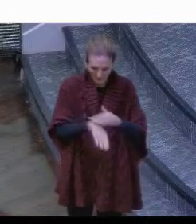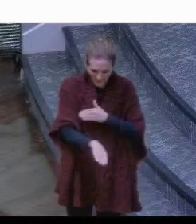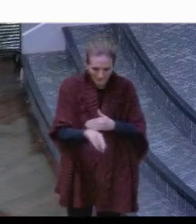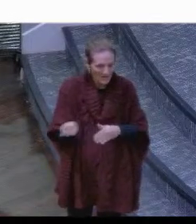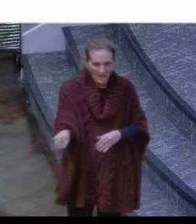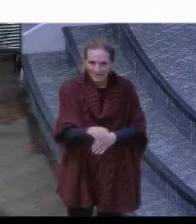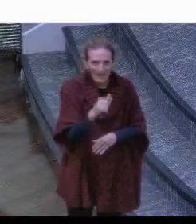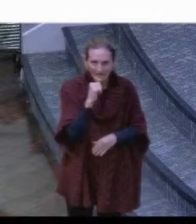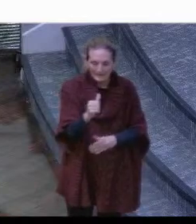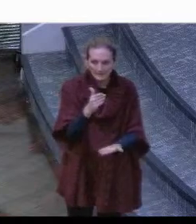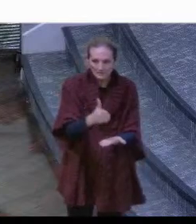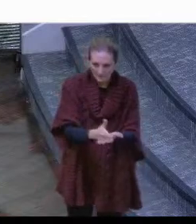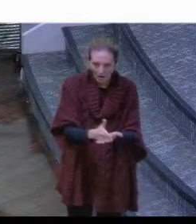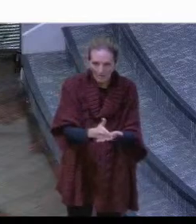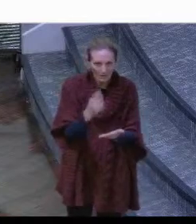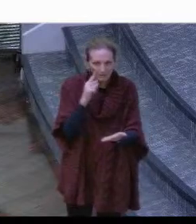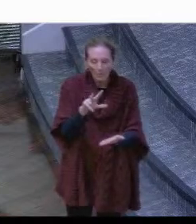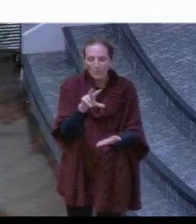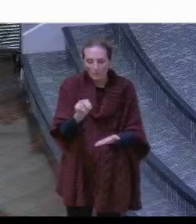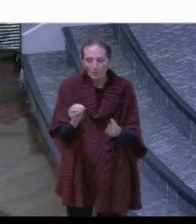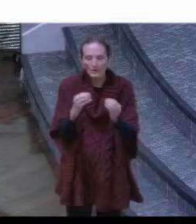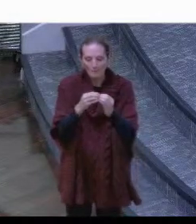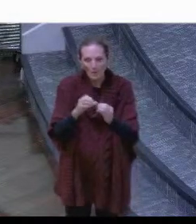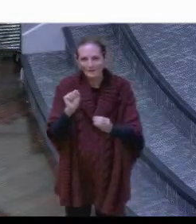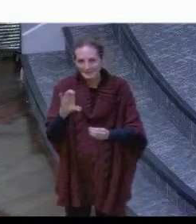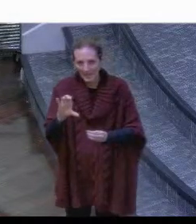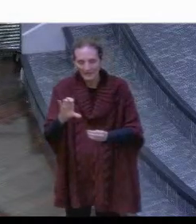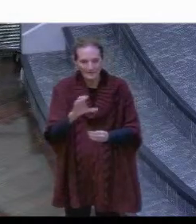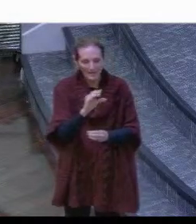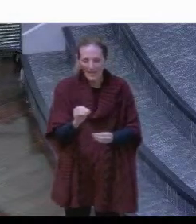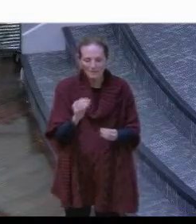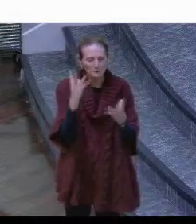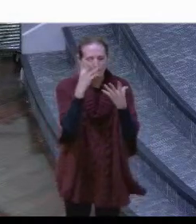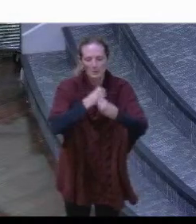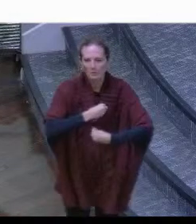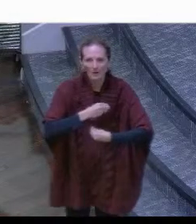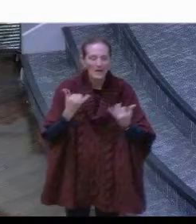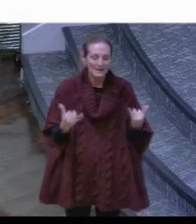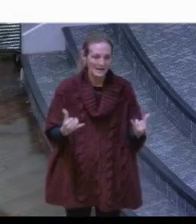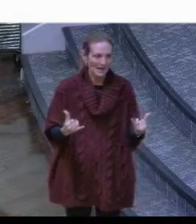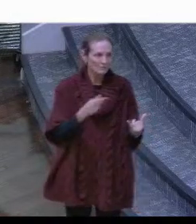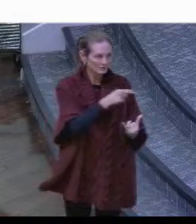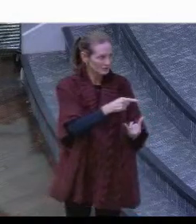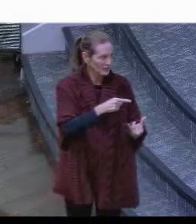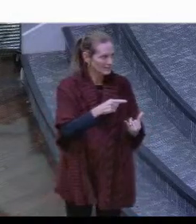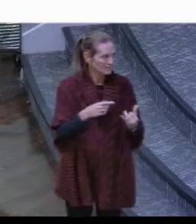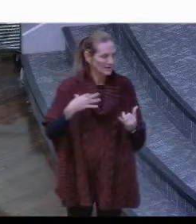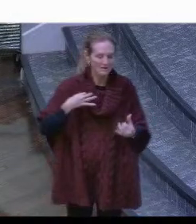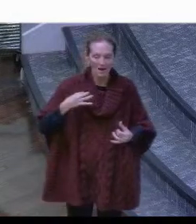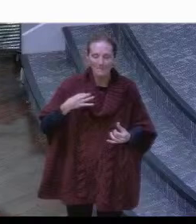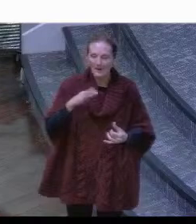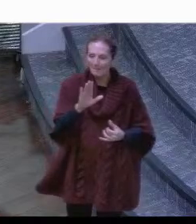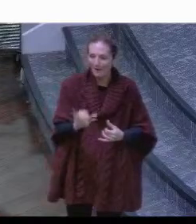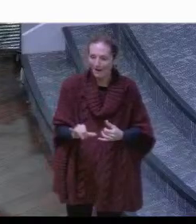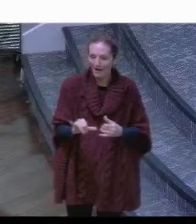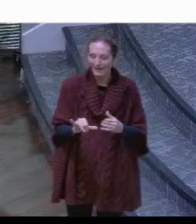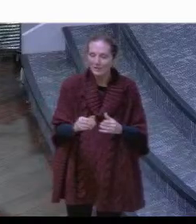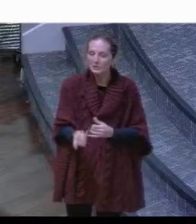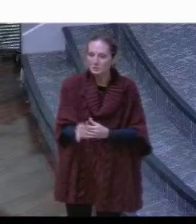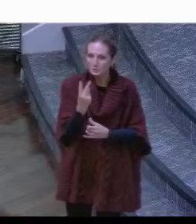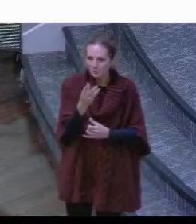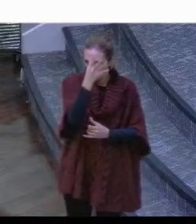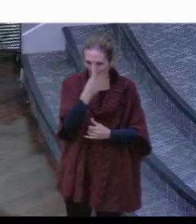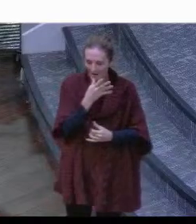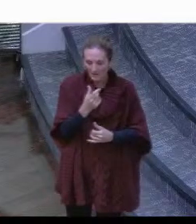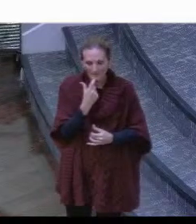they played beautifully. Ms. Waller-Price was nominated for this award by 2 parents who spoke about the strides the